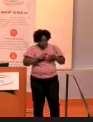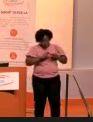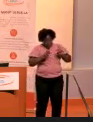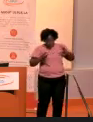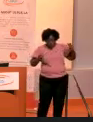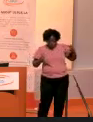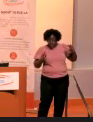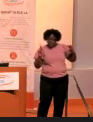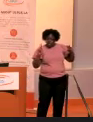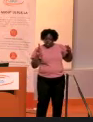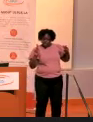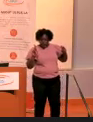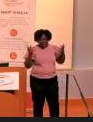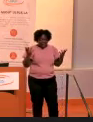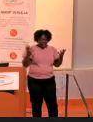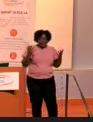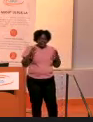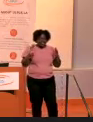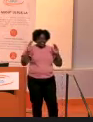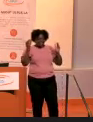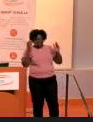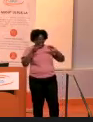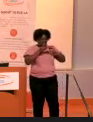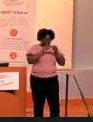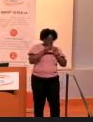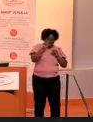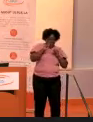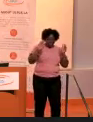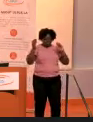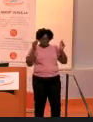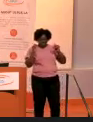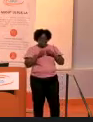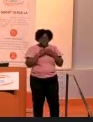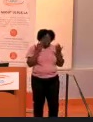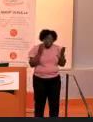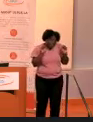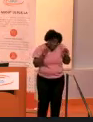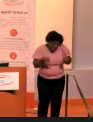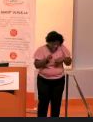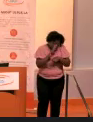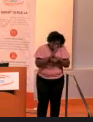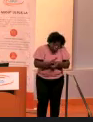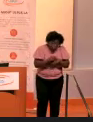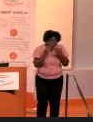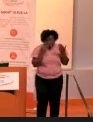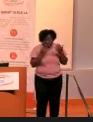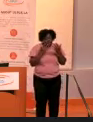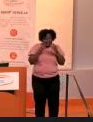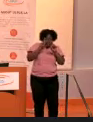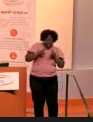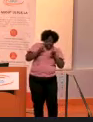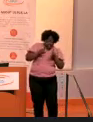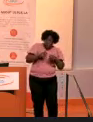creatinine ratio or the albumin to creatinine ratio. So they can be used as a screening